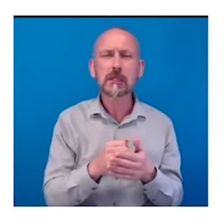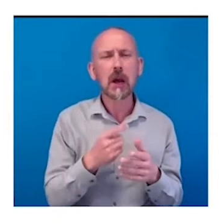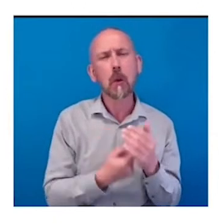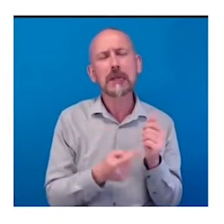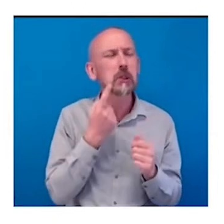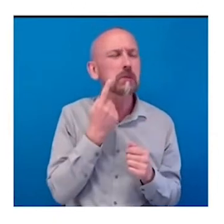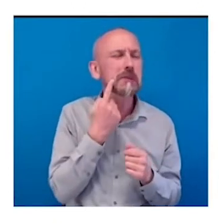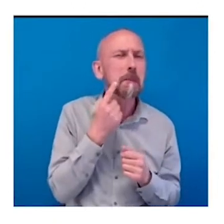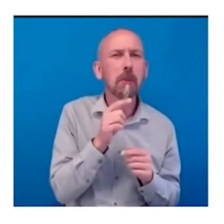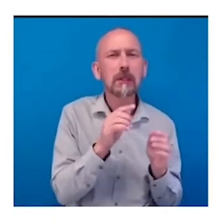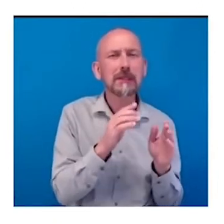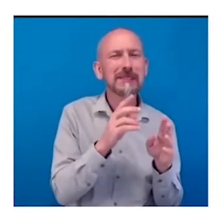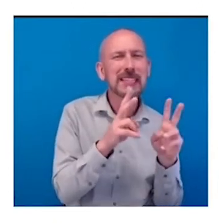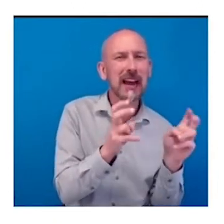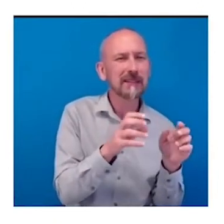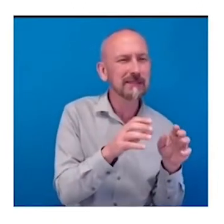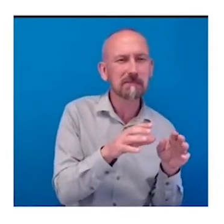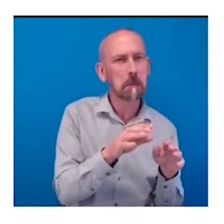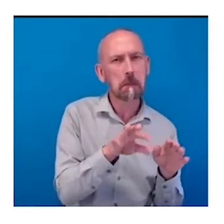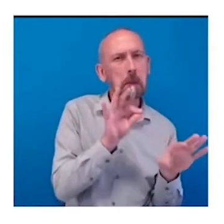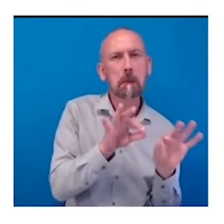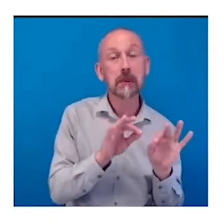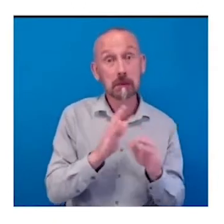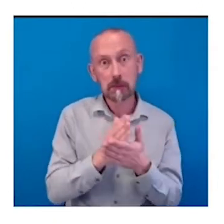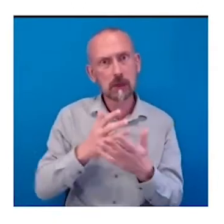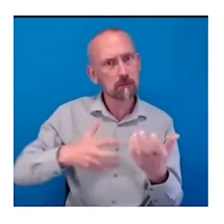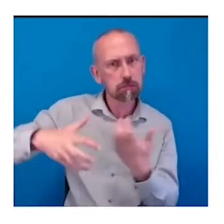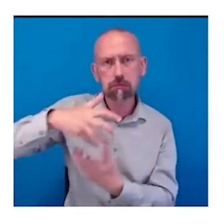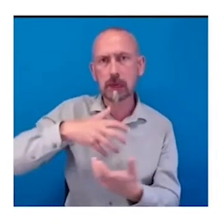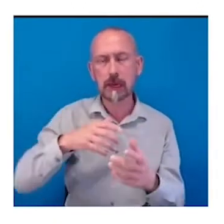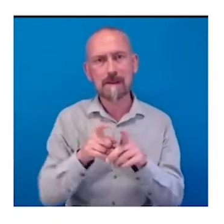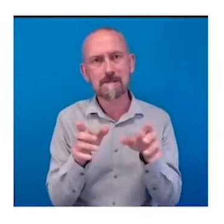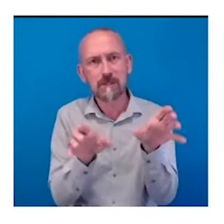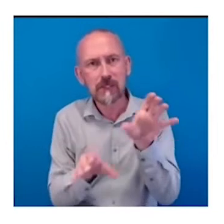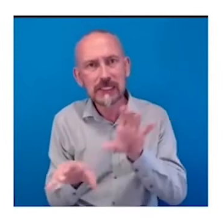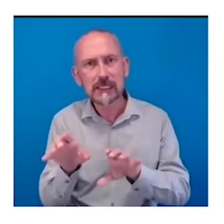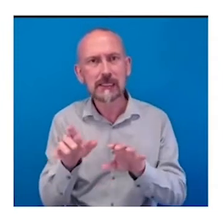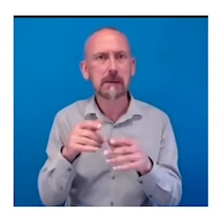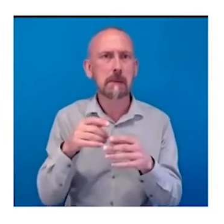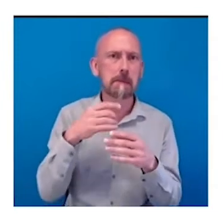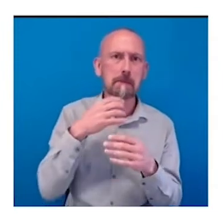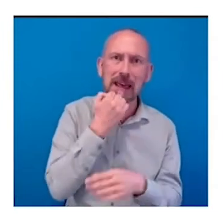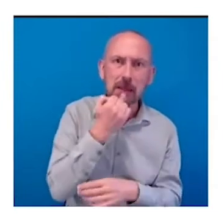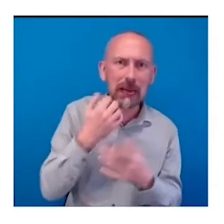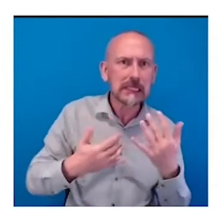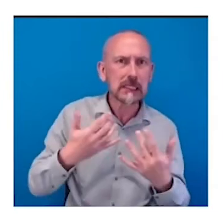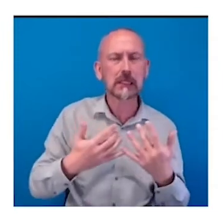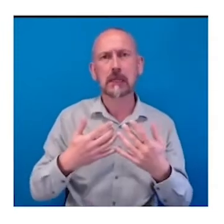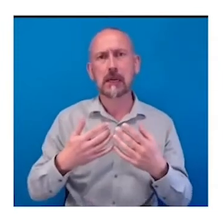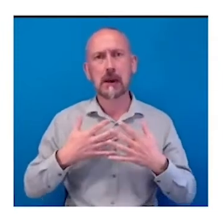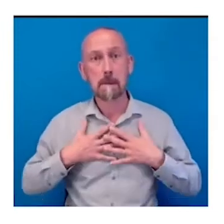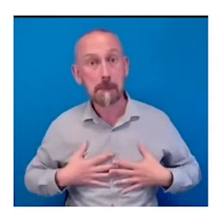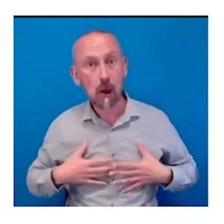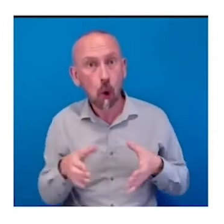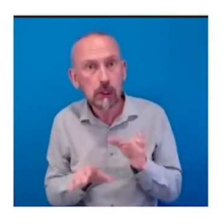They're submitting textbooks in fields of physics and mathematics and biology and so on. And